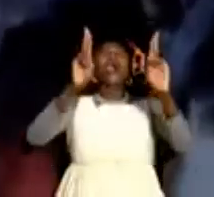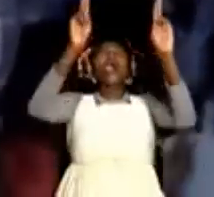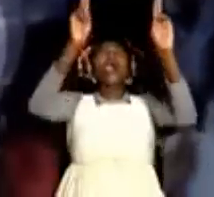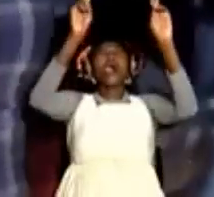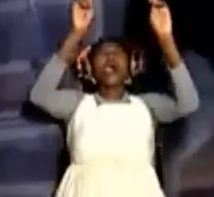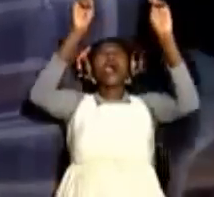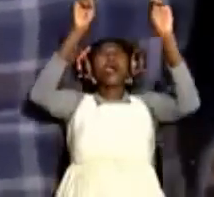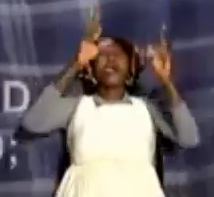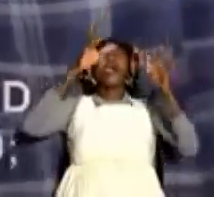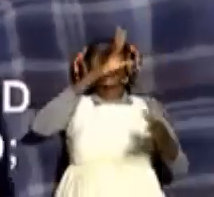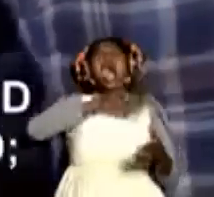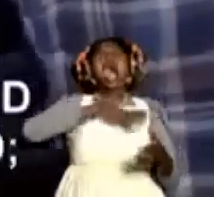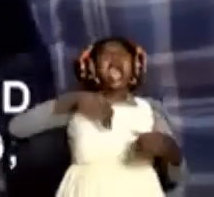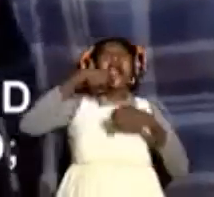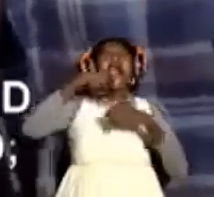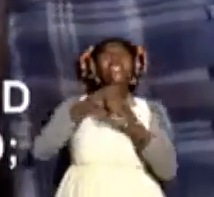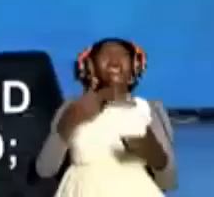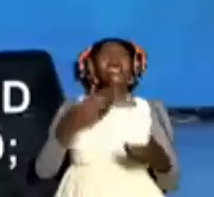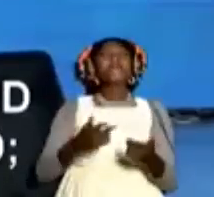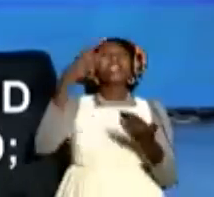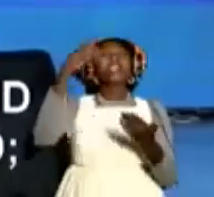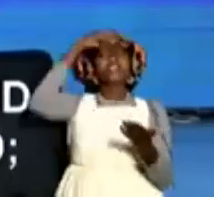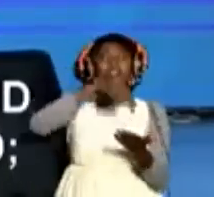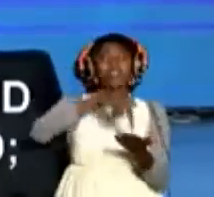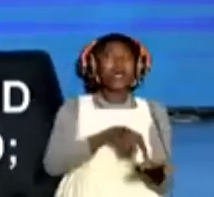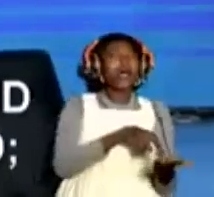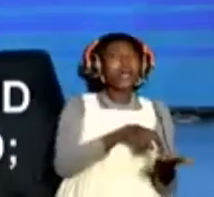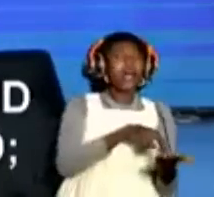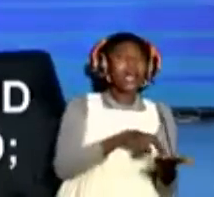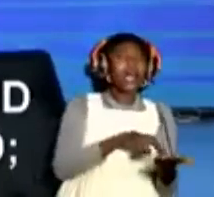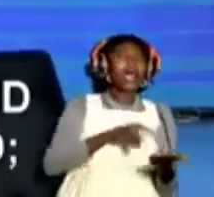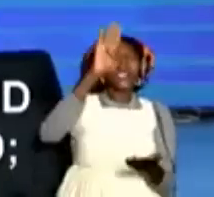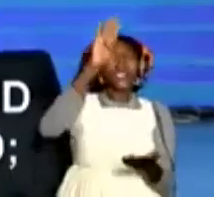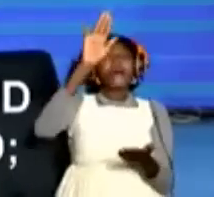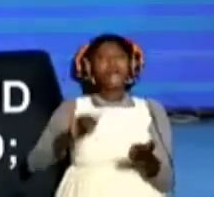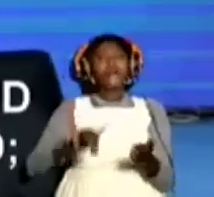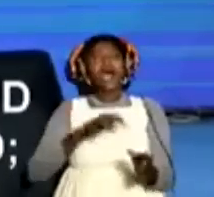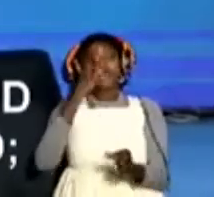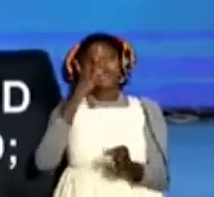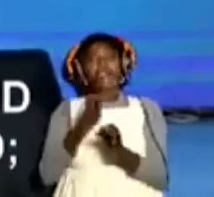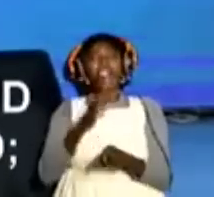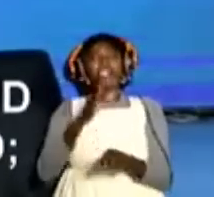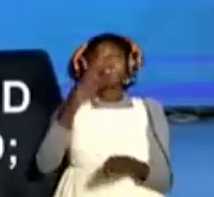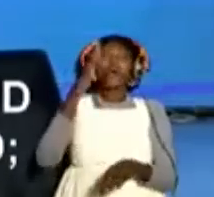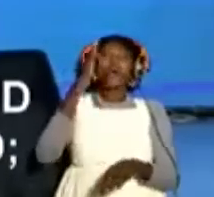up and let me stand. By faith on